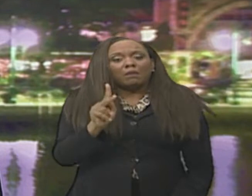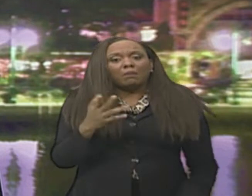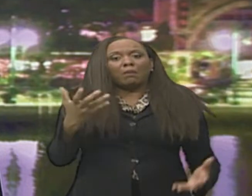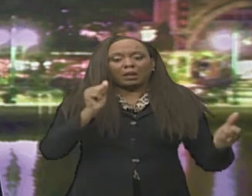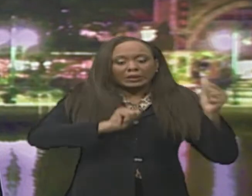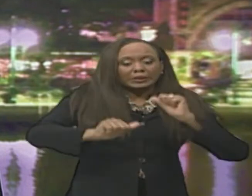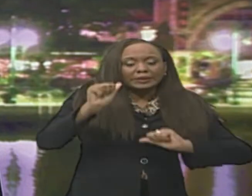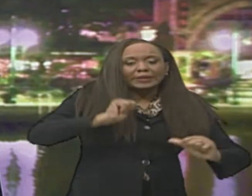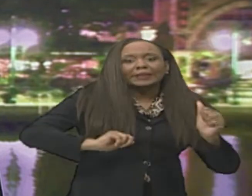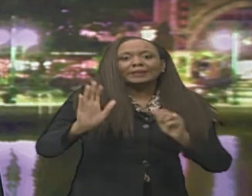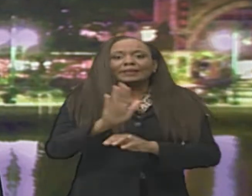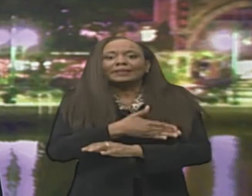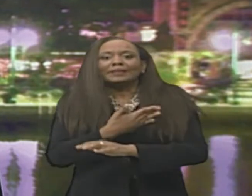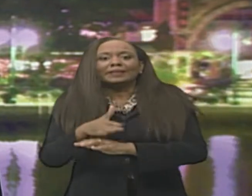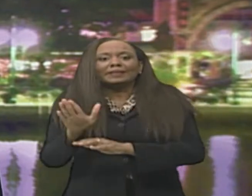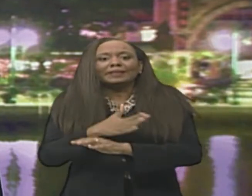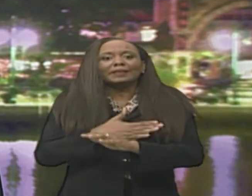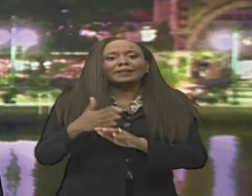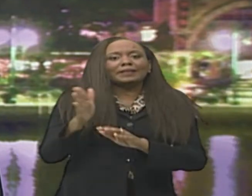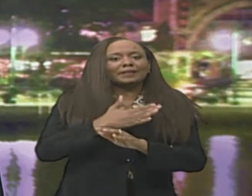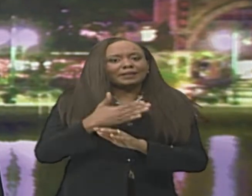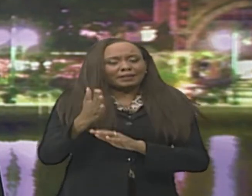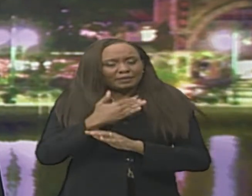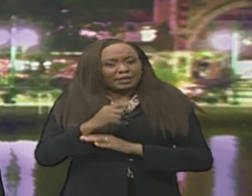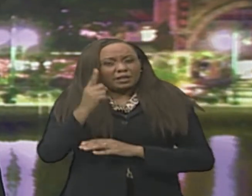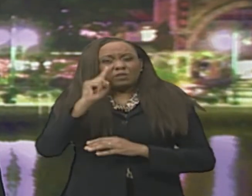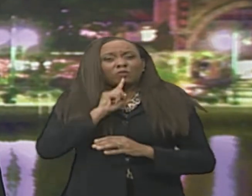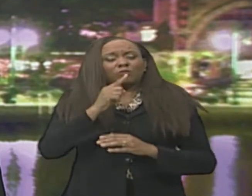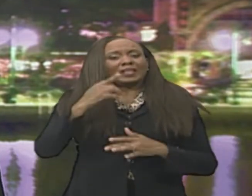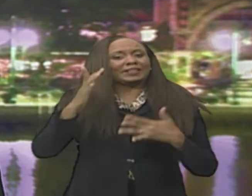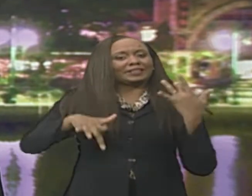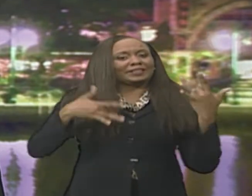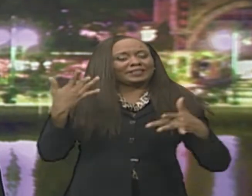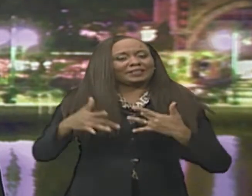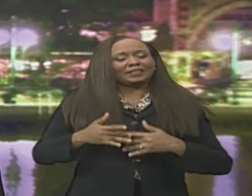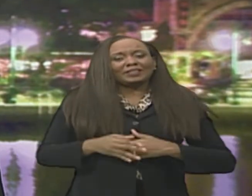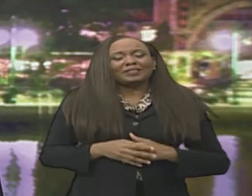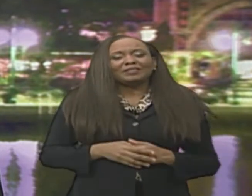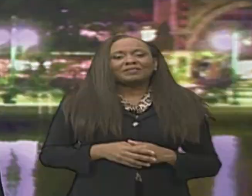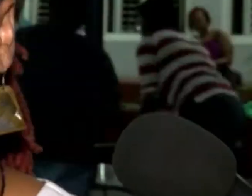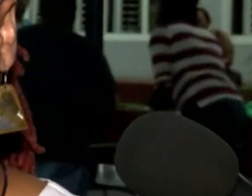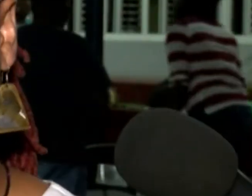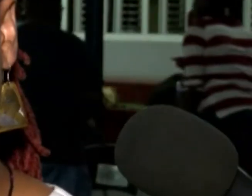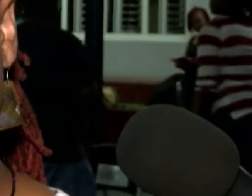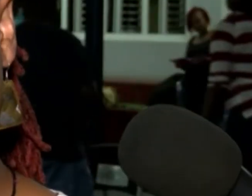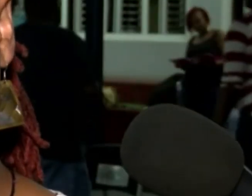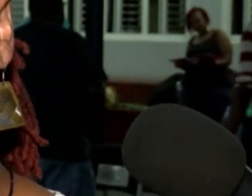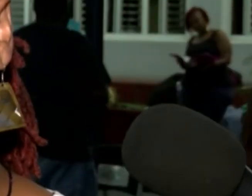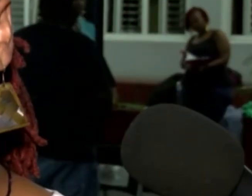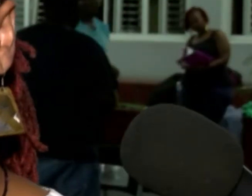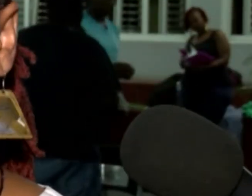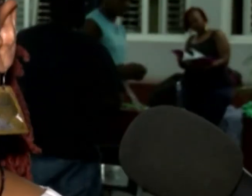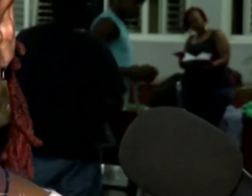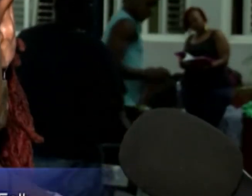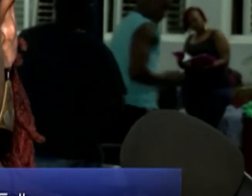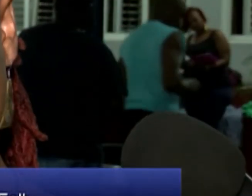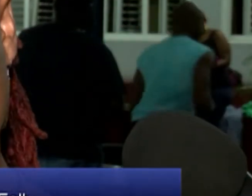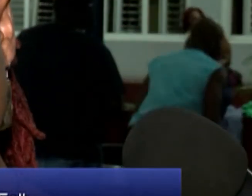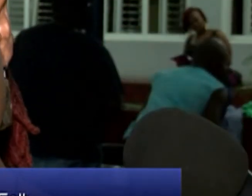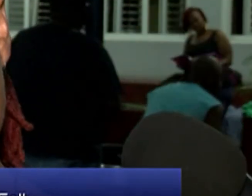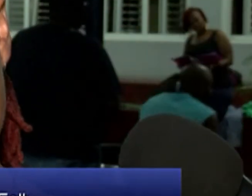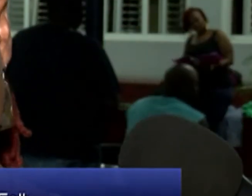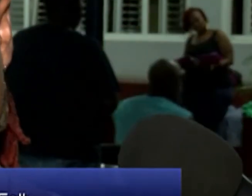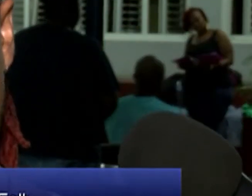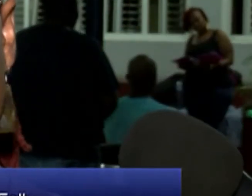and theater and play under the theme, What's Good for the Goose. They're going to bring you, I don't want to say down, they're